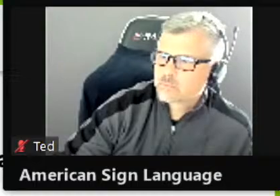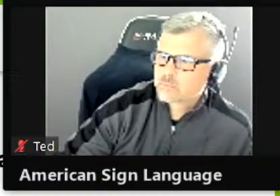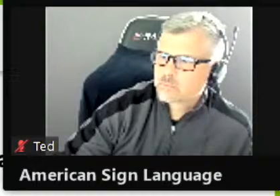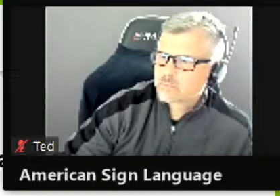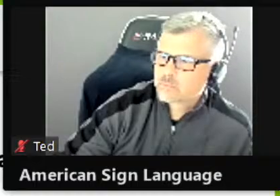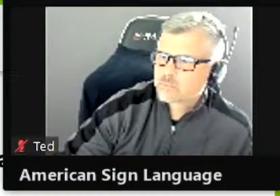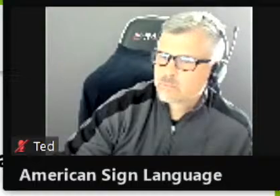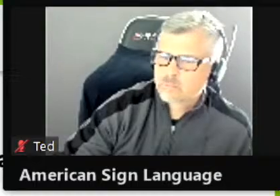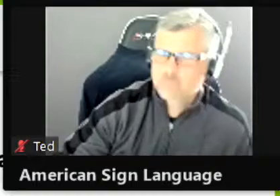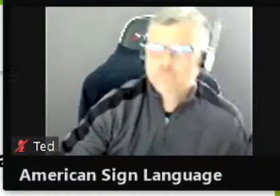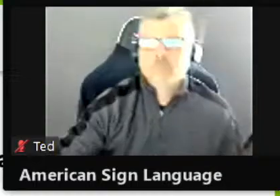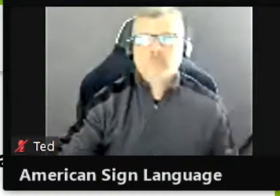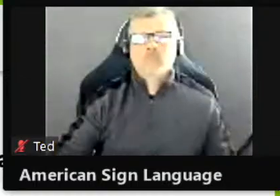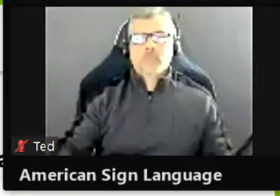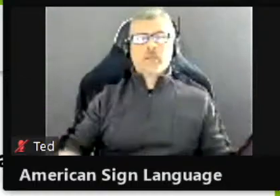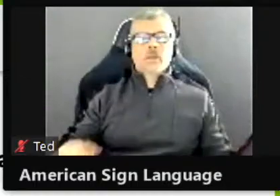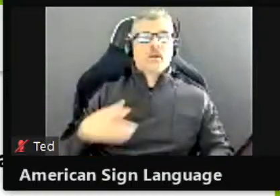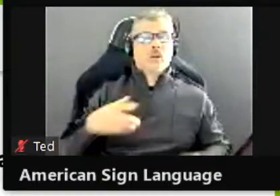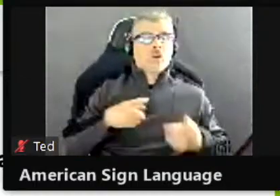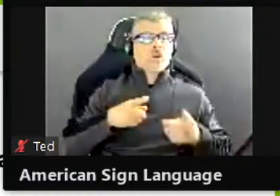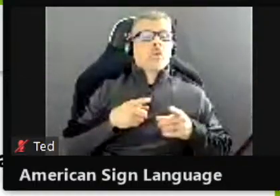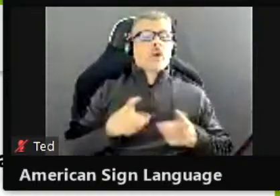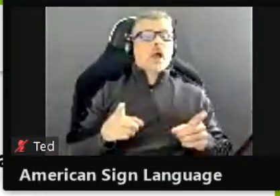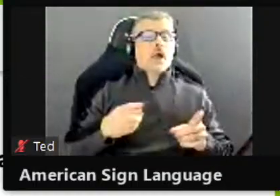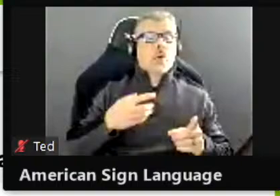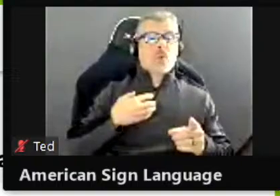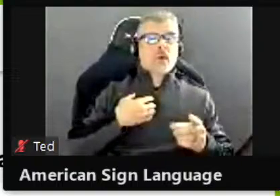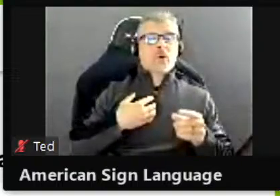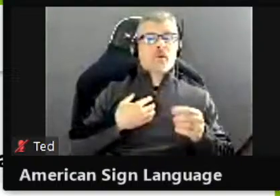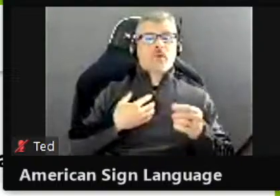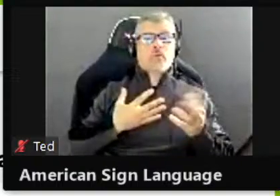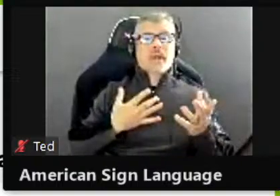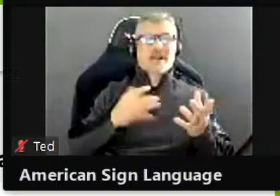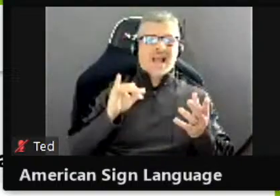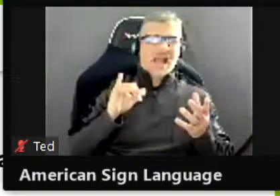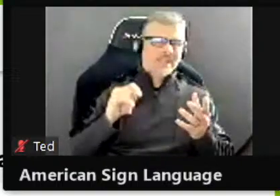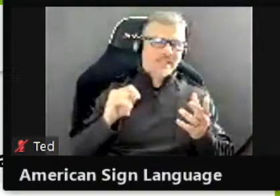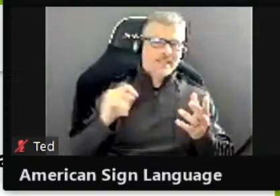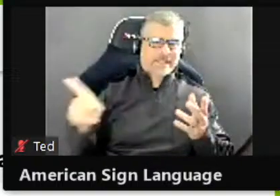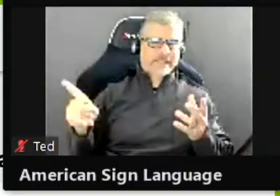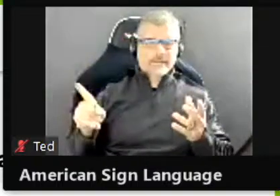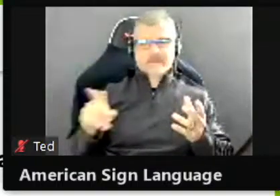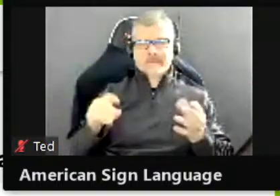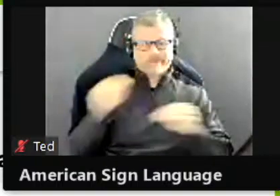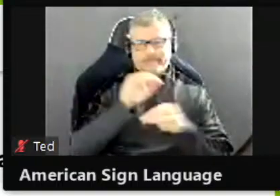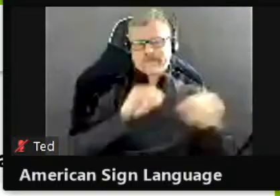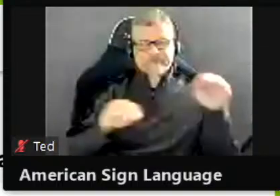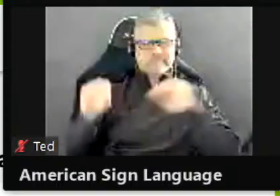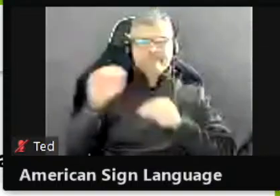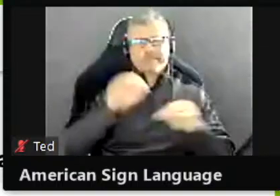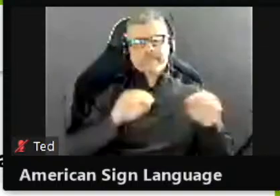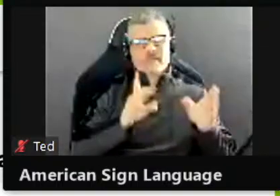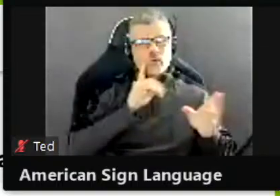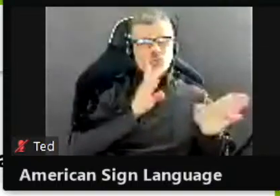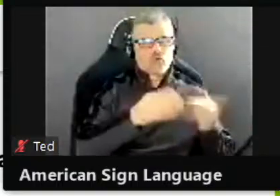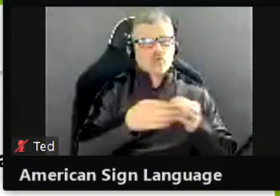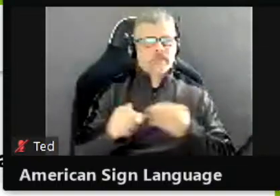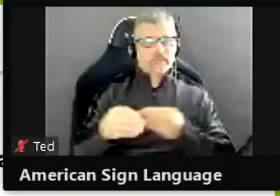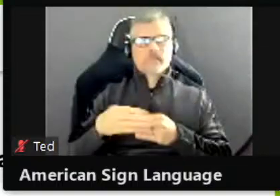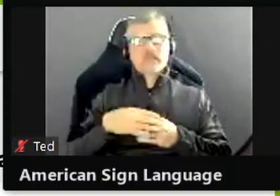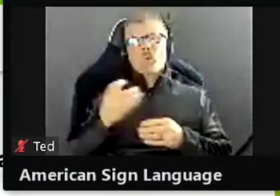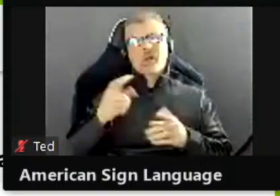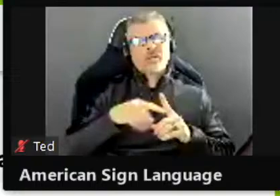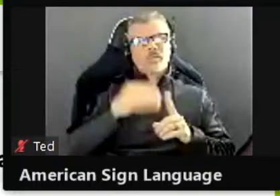While we're taking time to, while IT is taking time to move folks to their rooms, I would remind